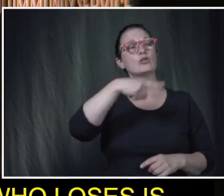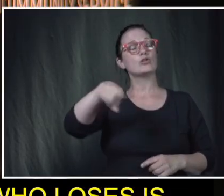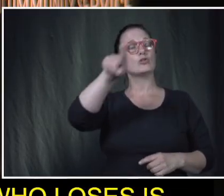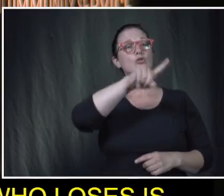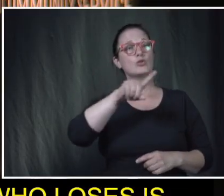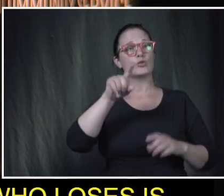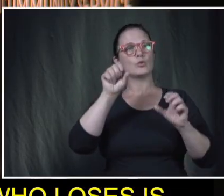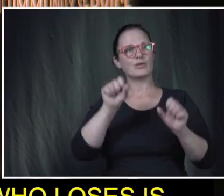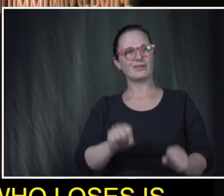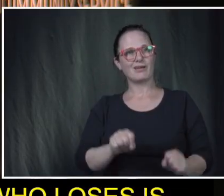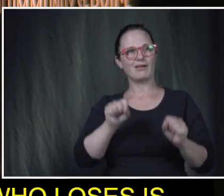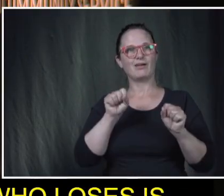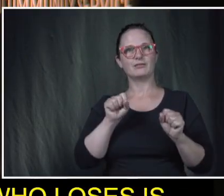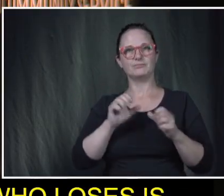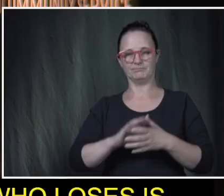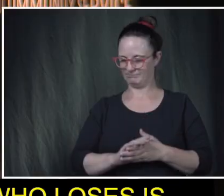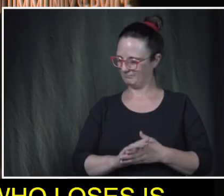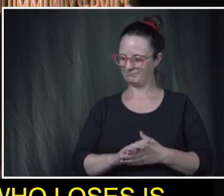to